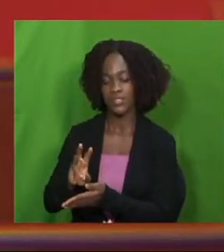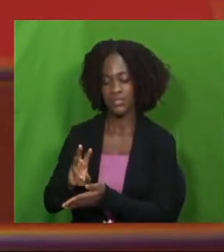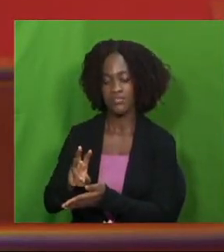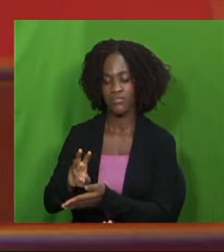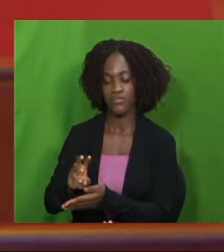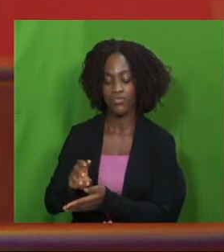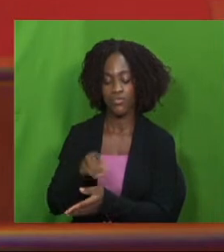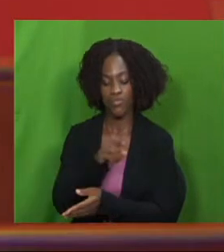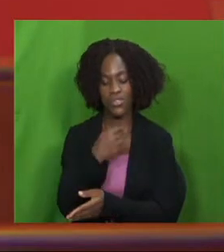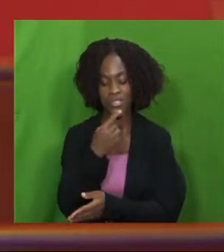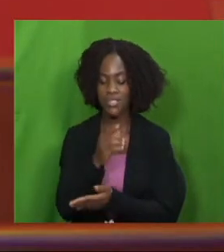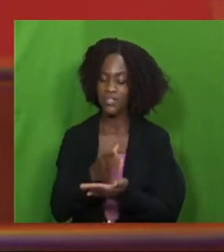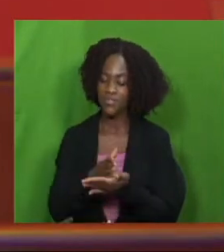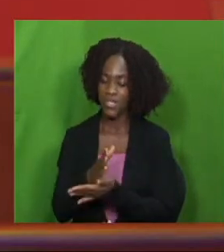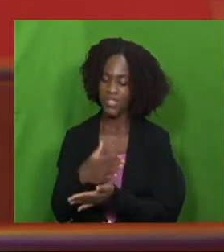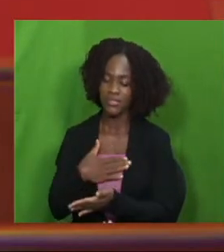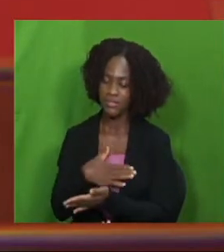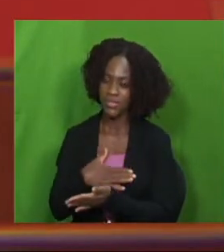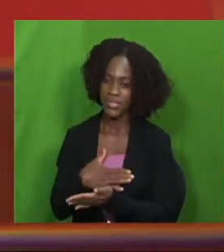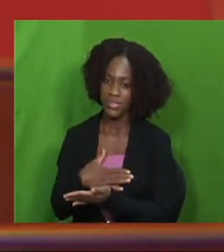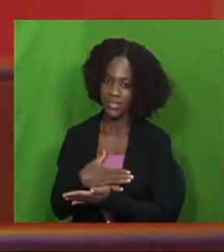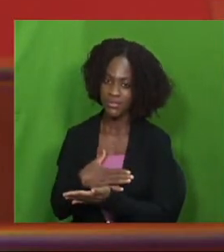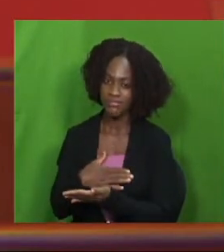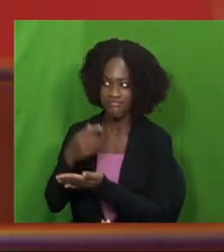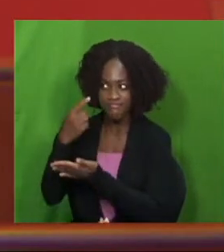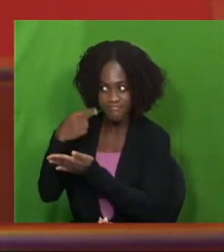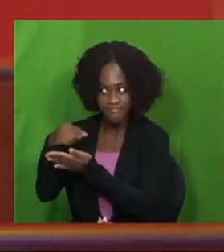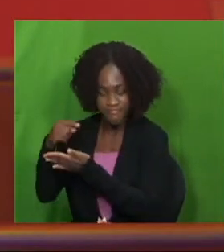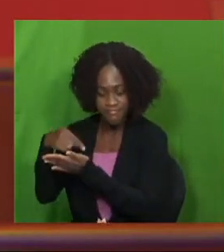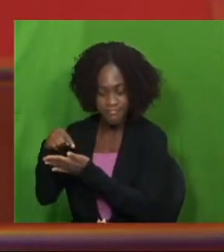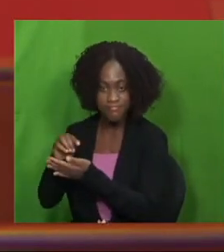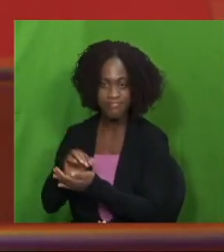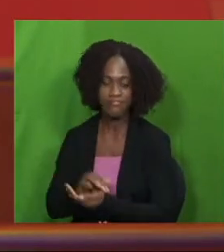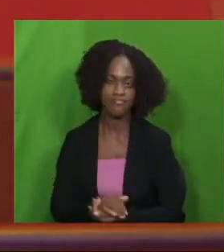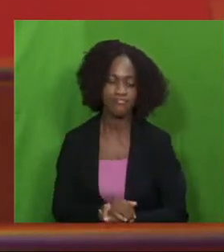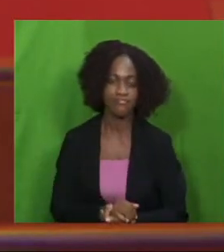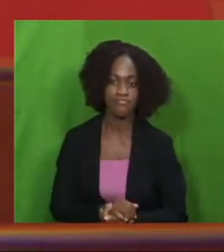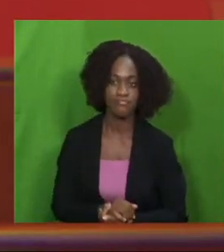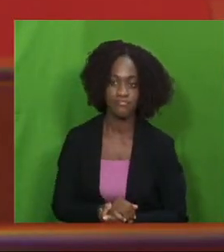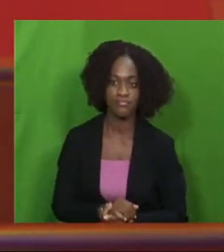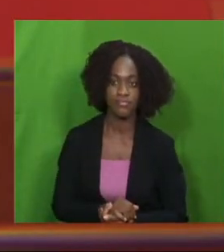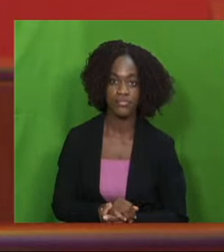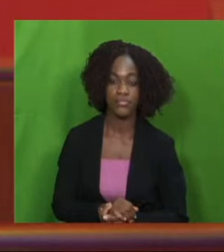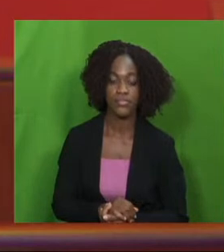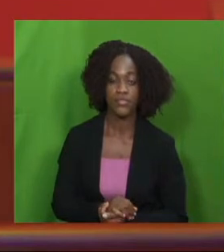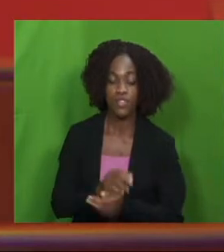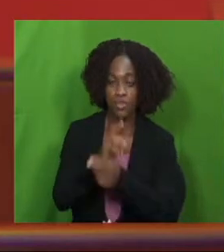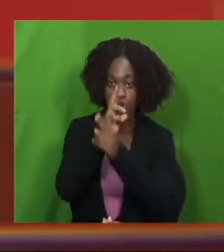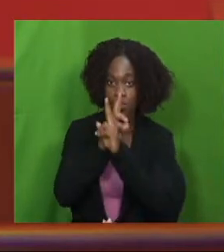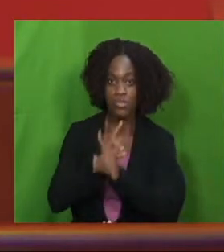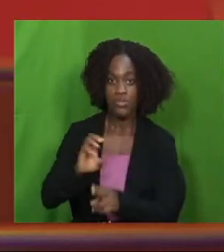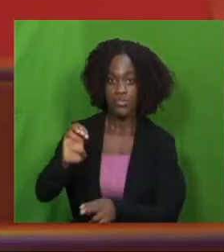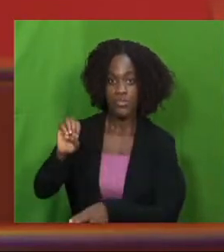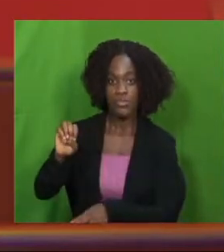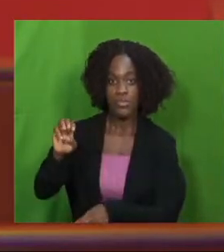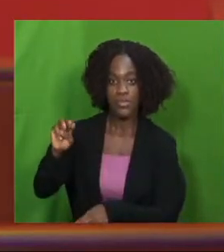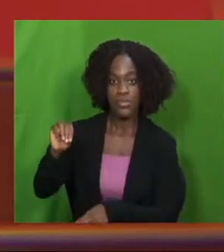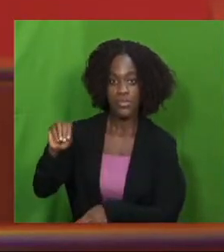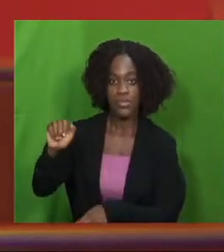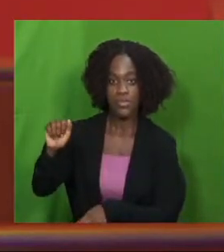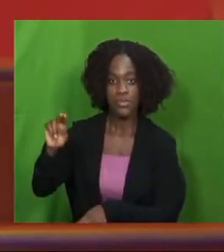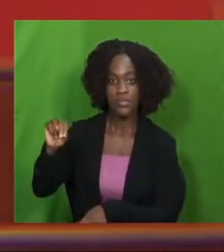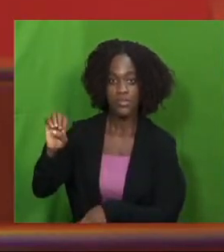member is right. Table office, take note. Yes, Honourable Emmanuel Bejra. Thank you, Mr.